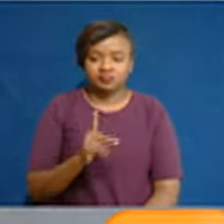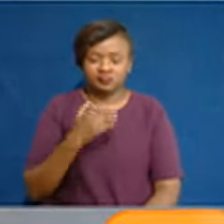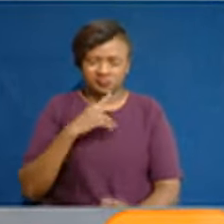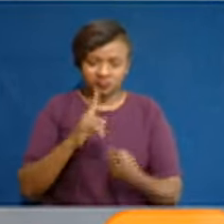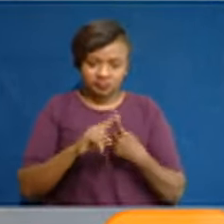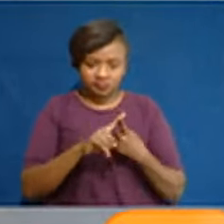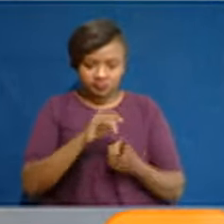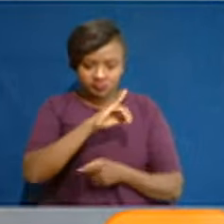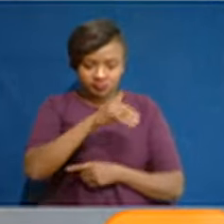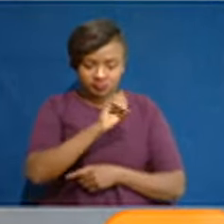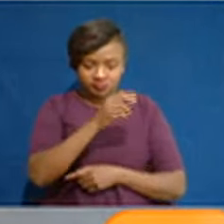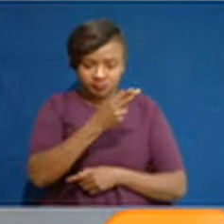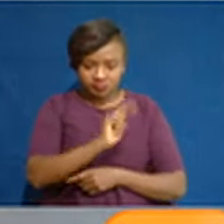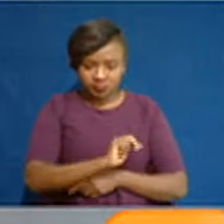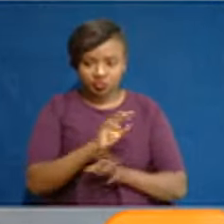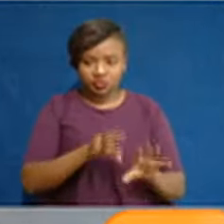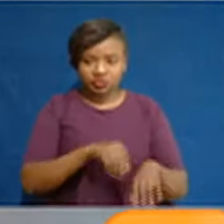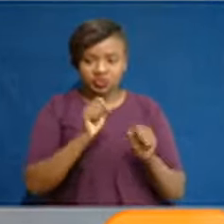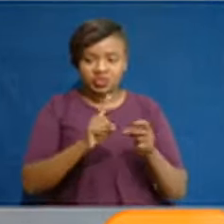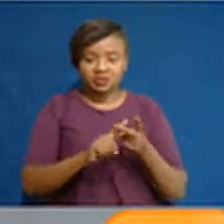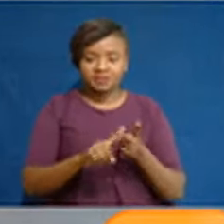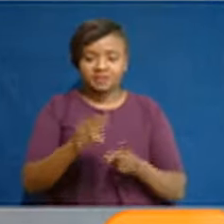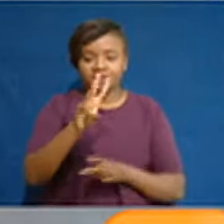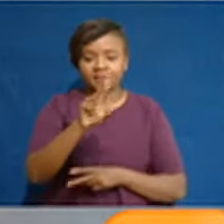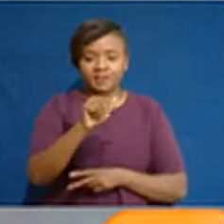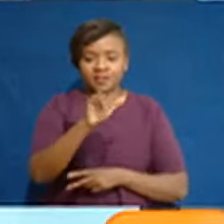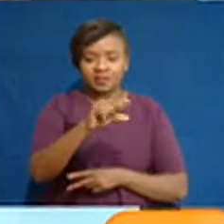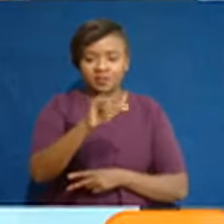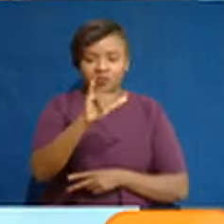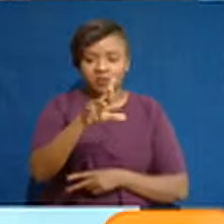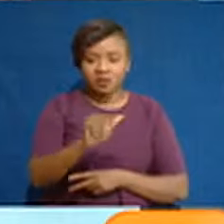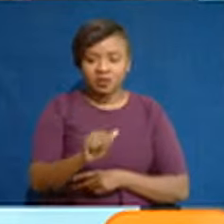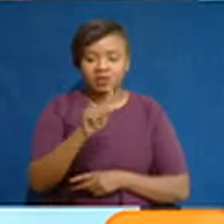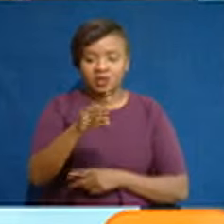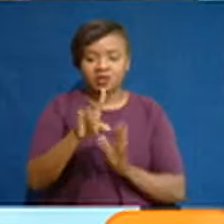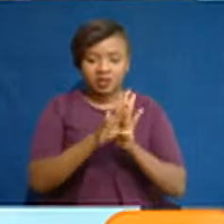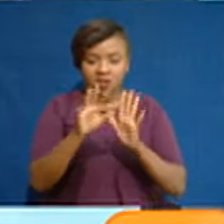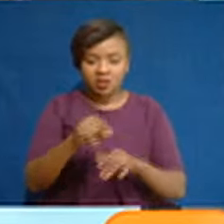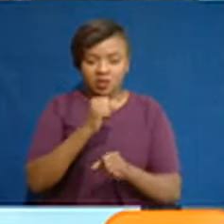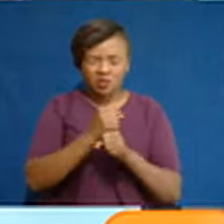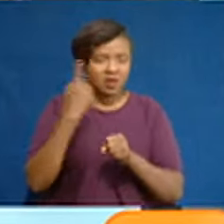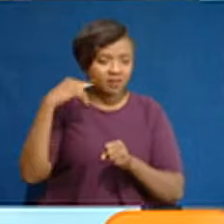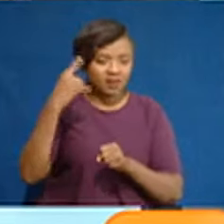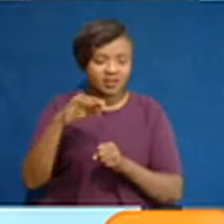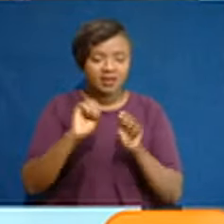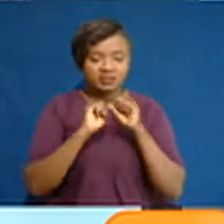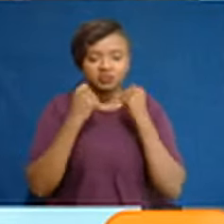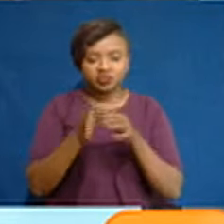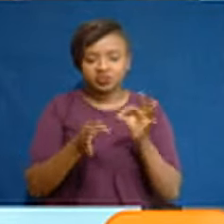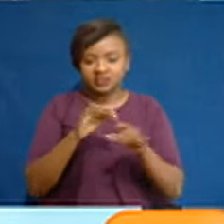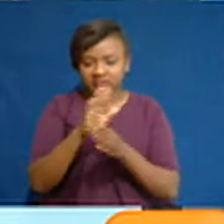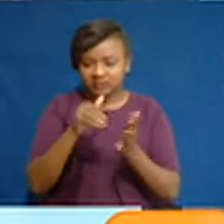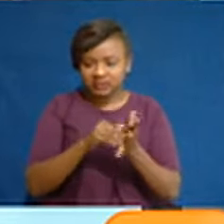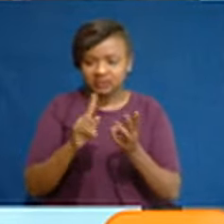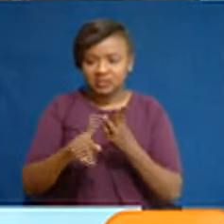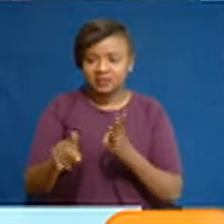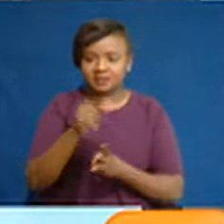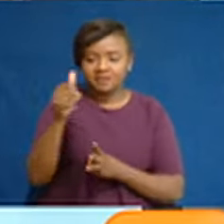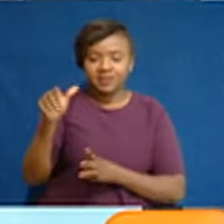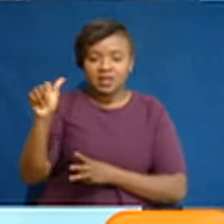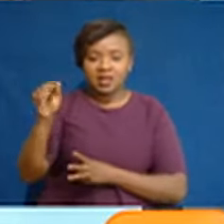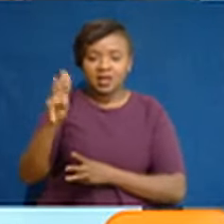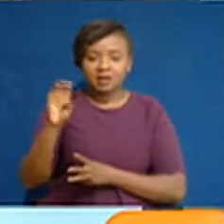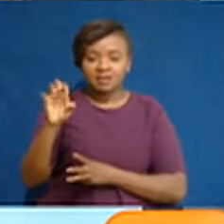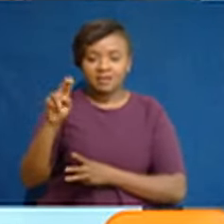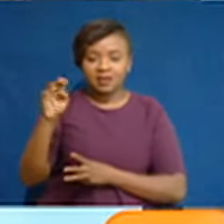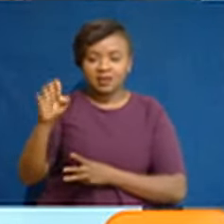AFRICOG. We have Waringa Wahome, who is a lawyer, Mathare Social Justice Center. We have Virungu Houghton, who is the ED, Amnesty International